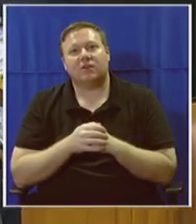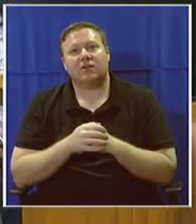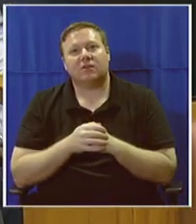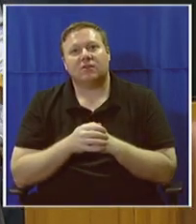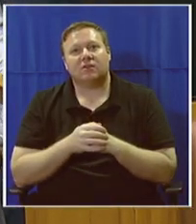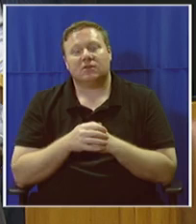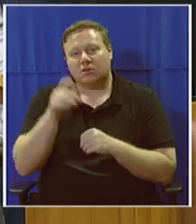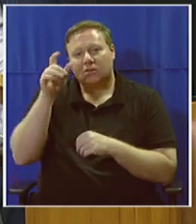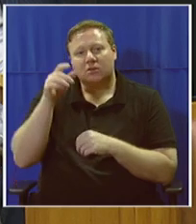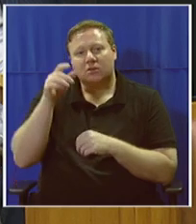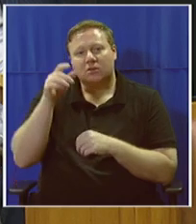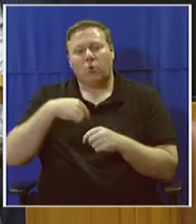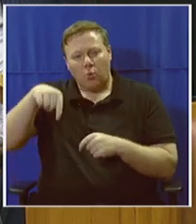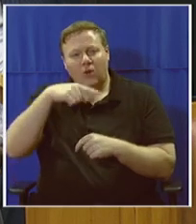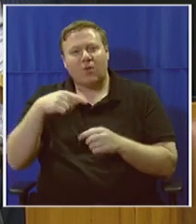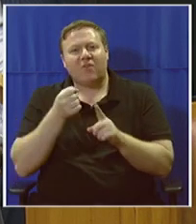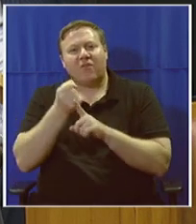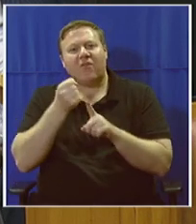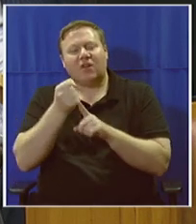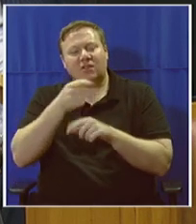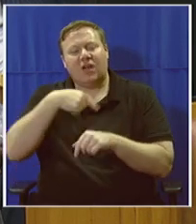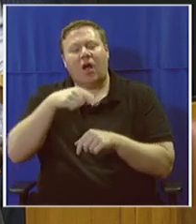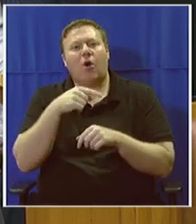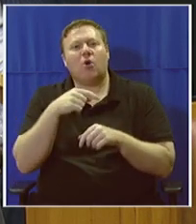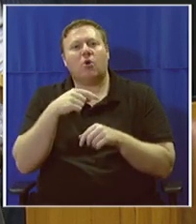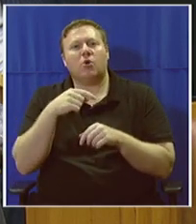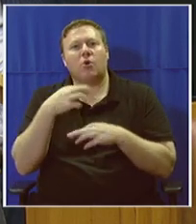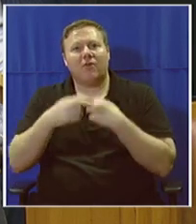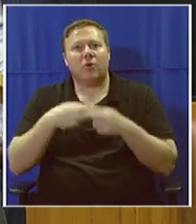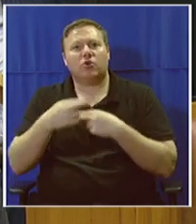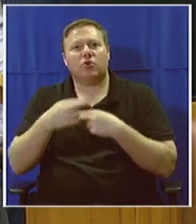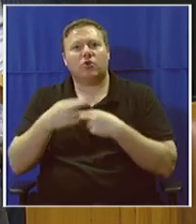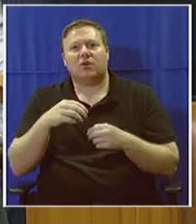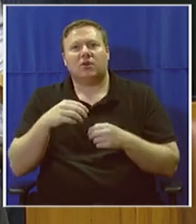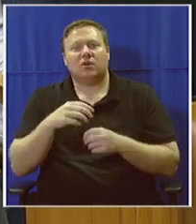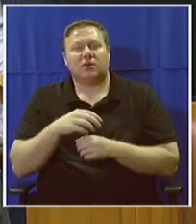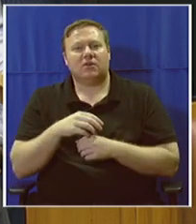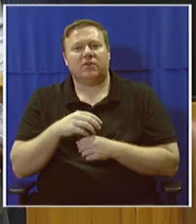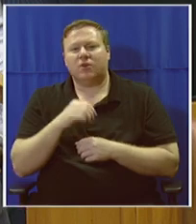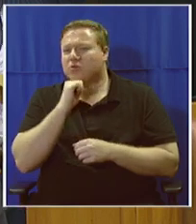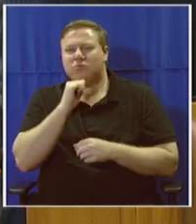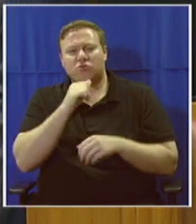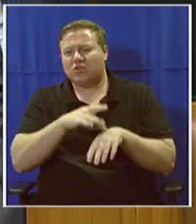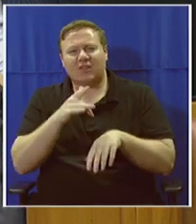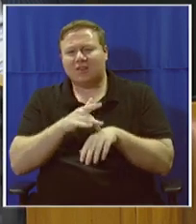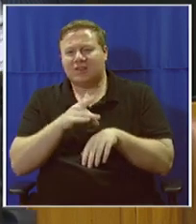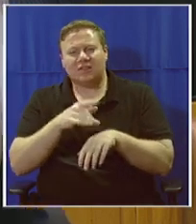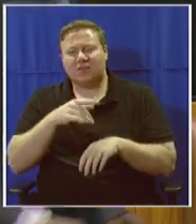liberation. And I think very insensitive to actually be flippant about this.